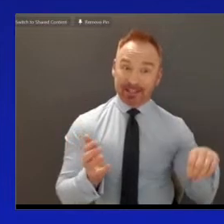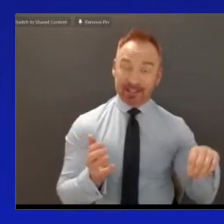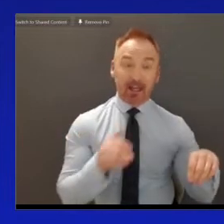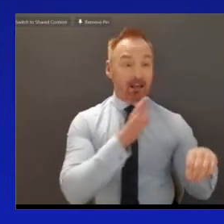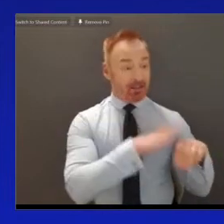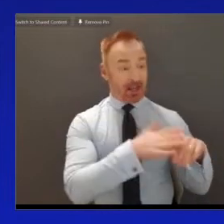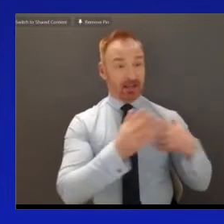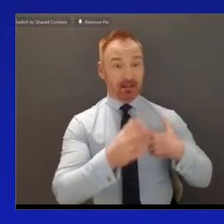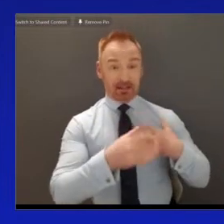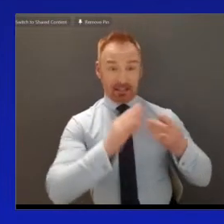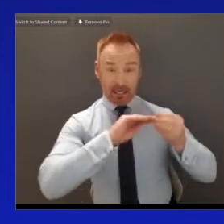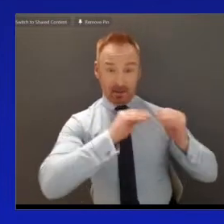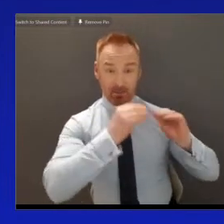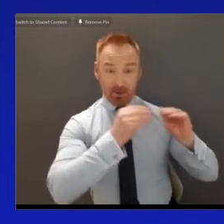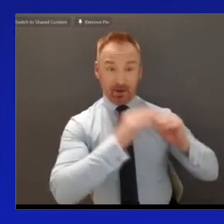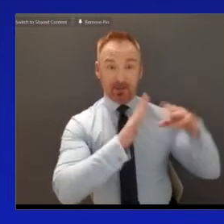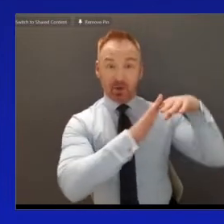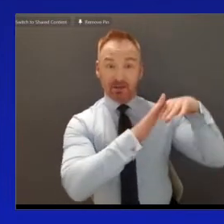up.